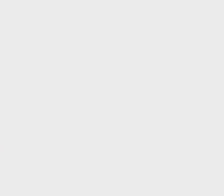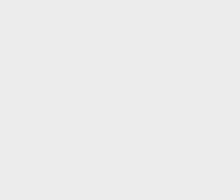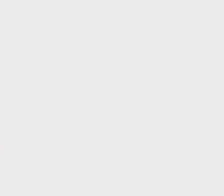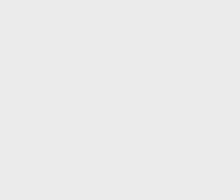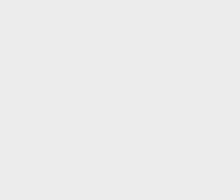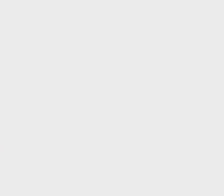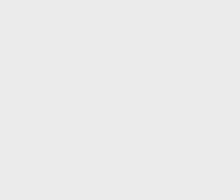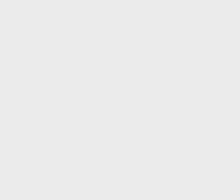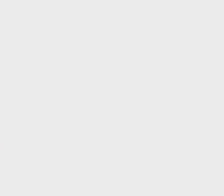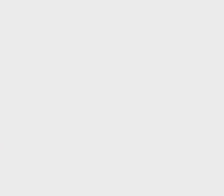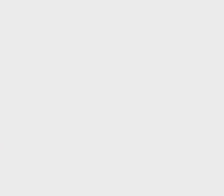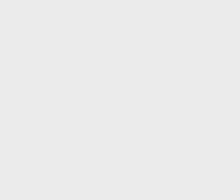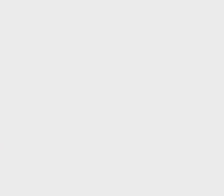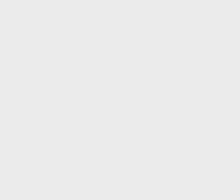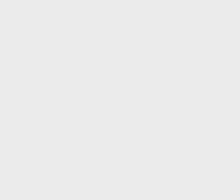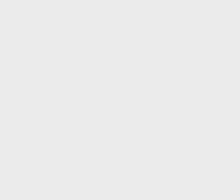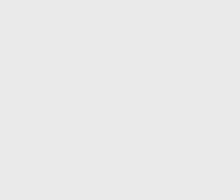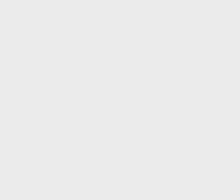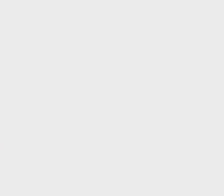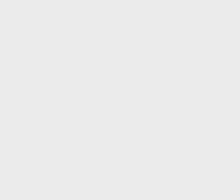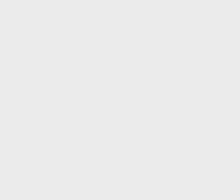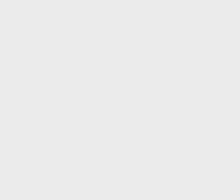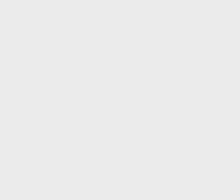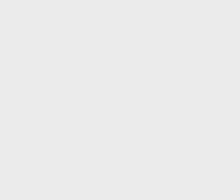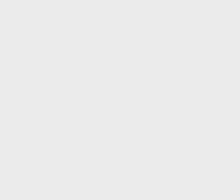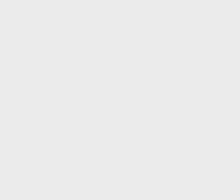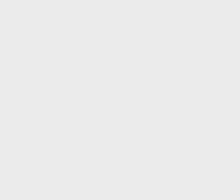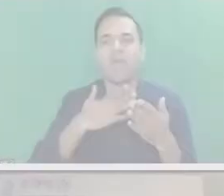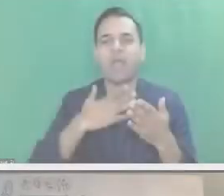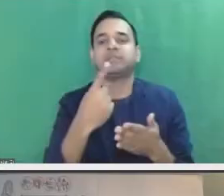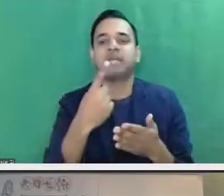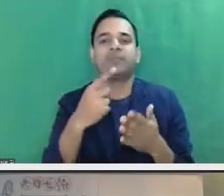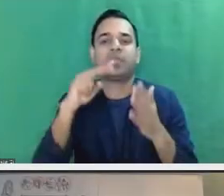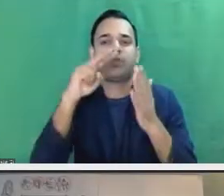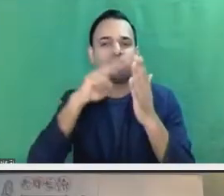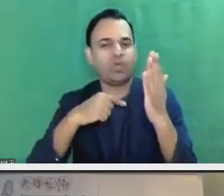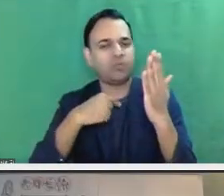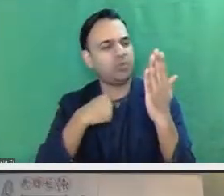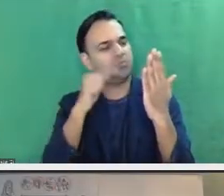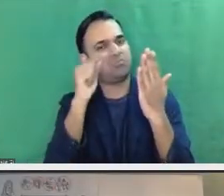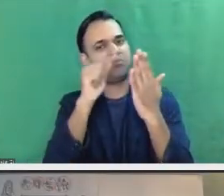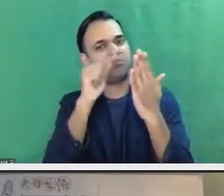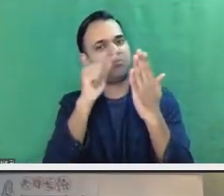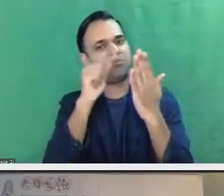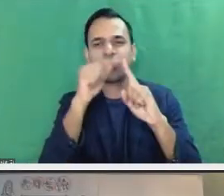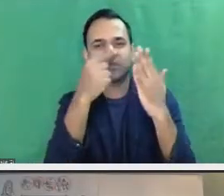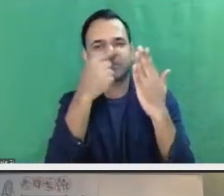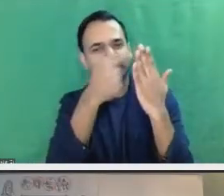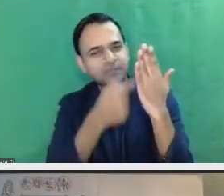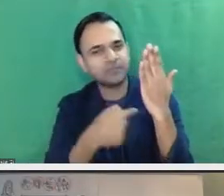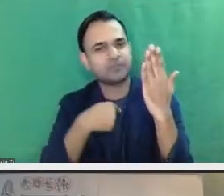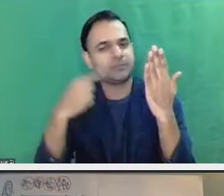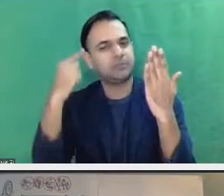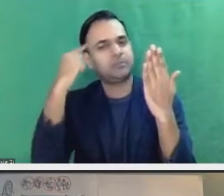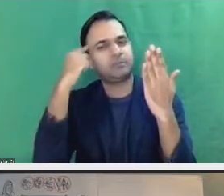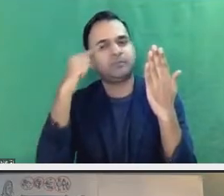points. But I think it is about time, though. And I think as you've looked, I heard all these speakers, David, Basil, and he talked